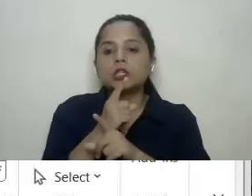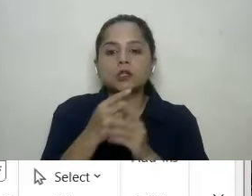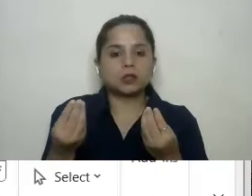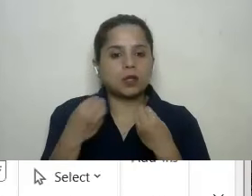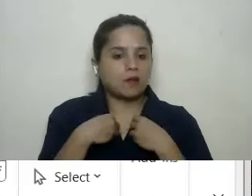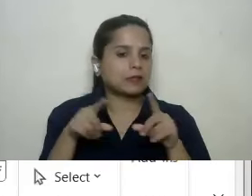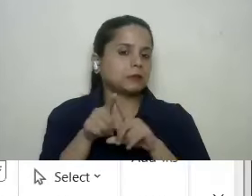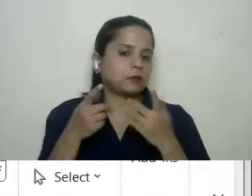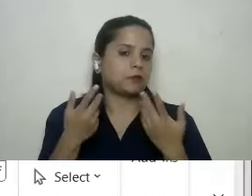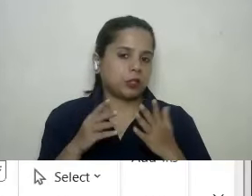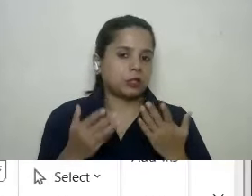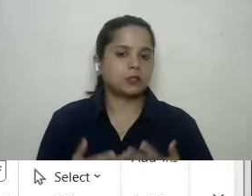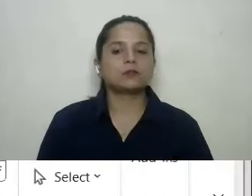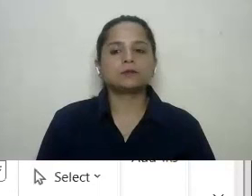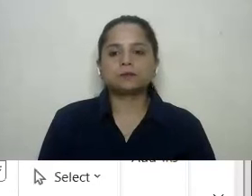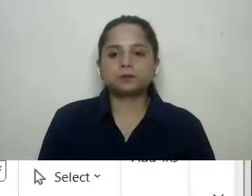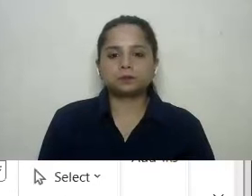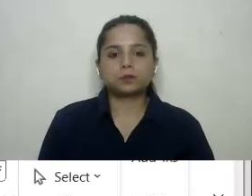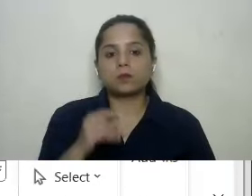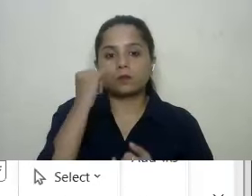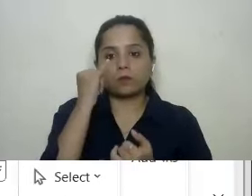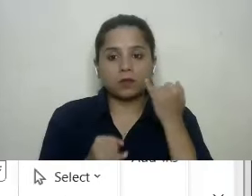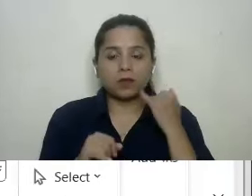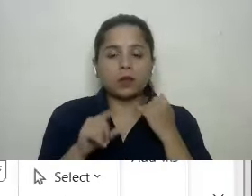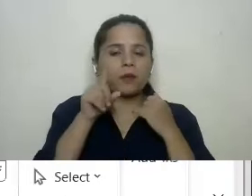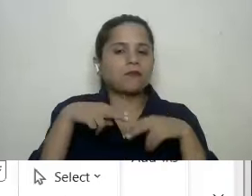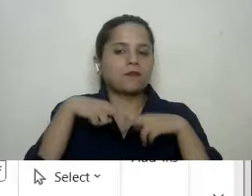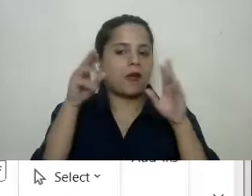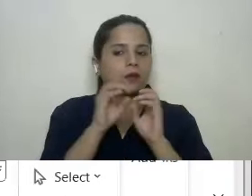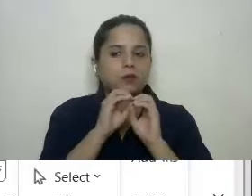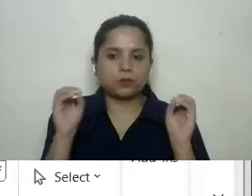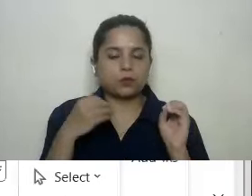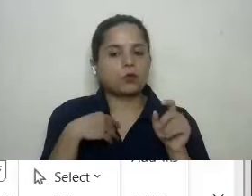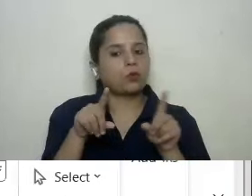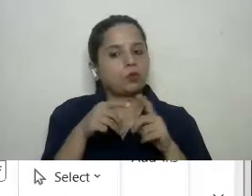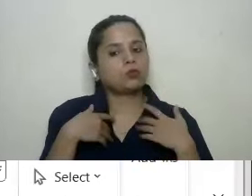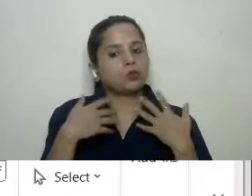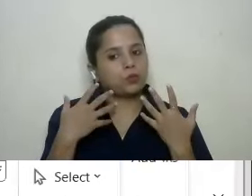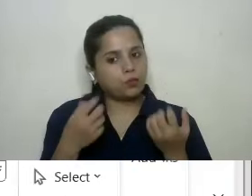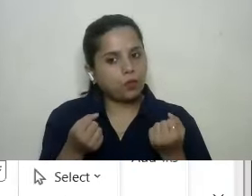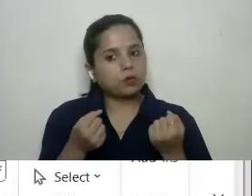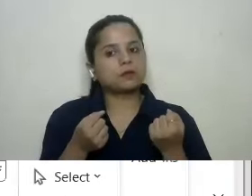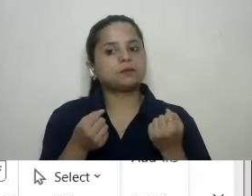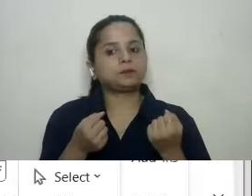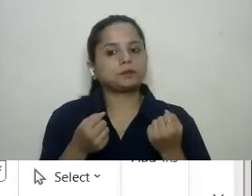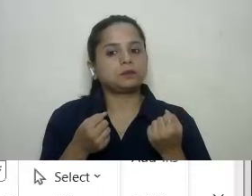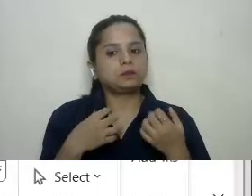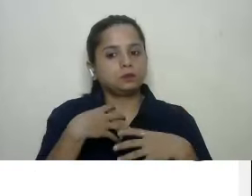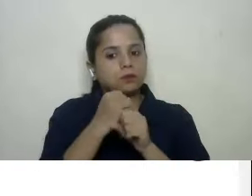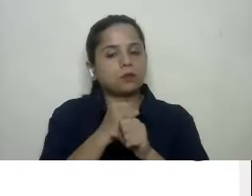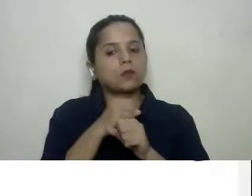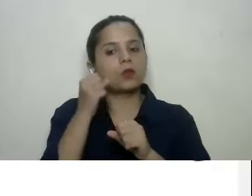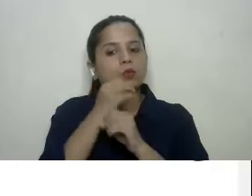well. And last but not the least, I also wanted to create a Google form so I